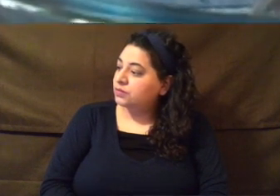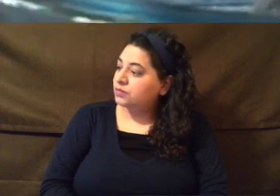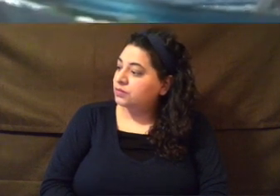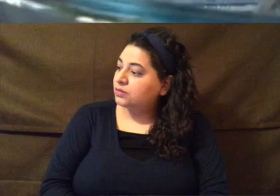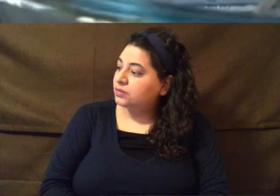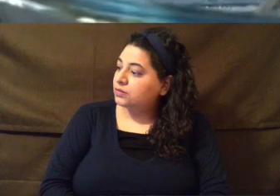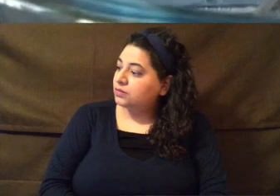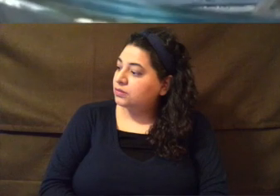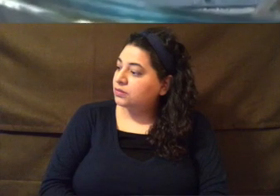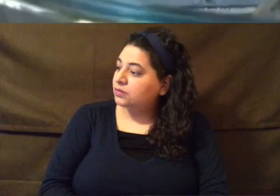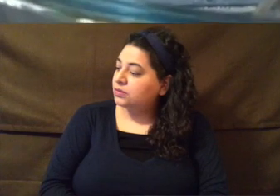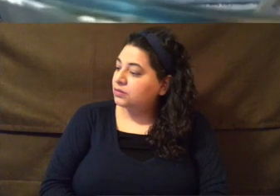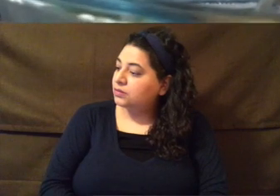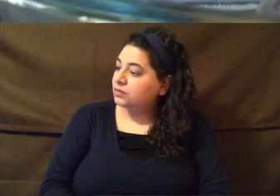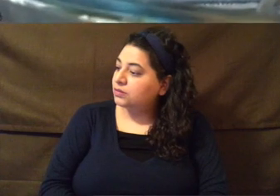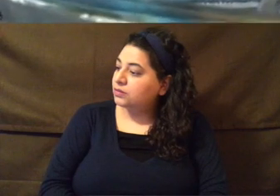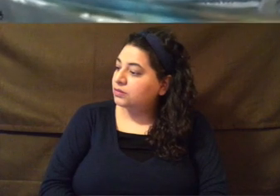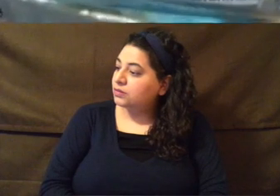Almost got it.